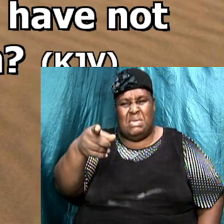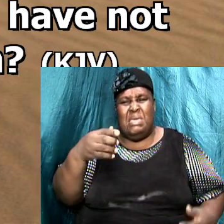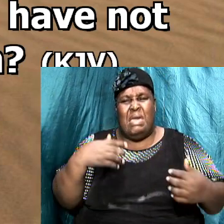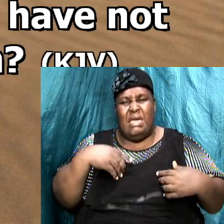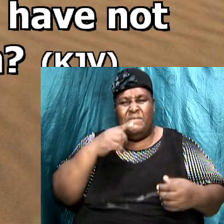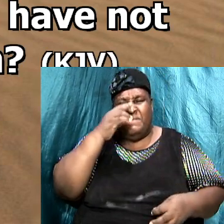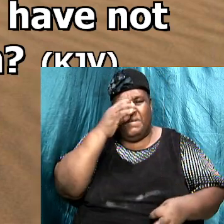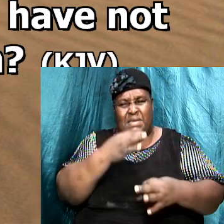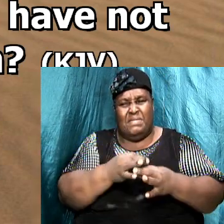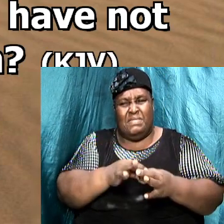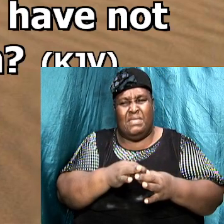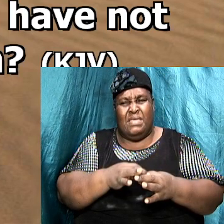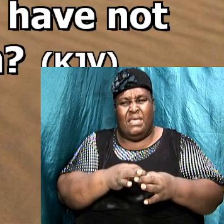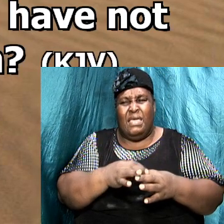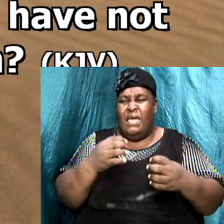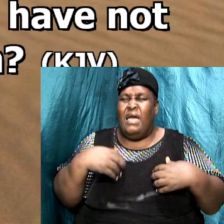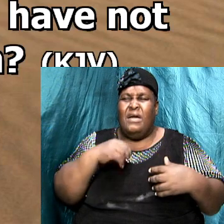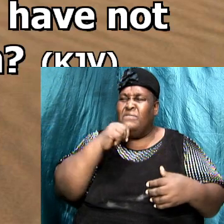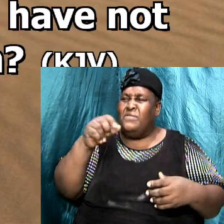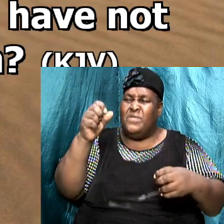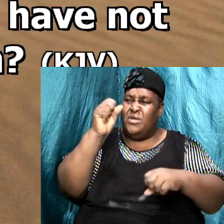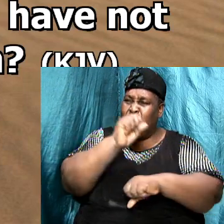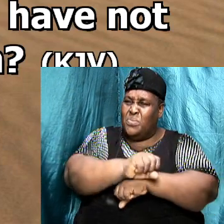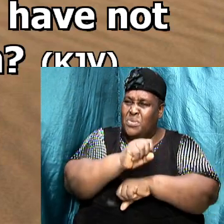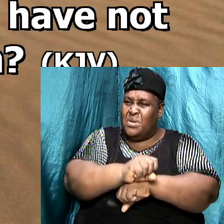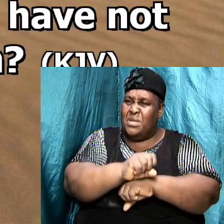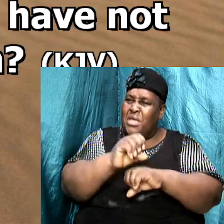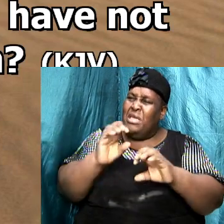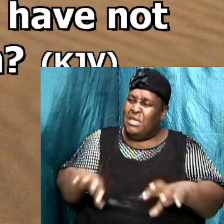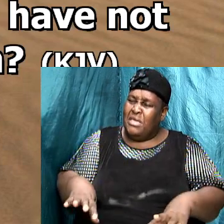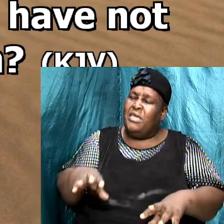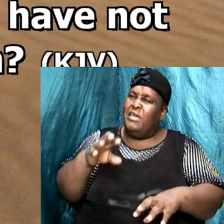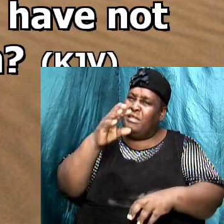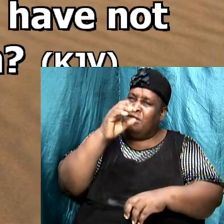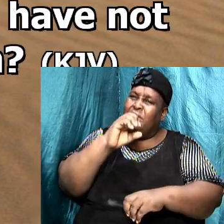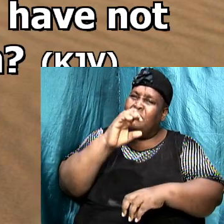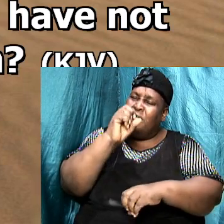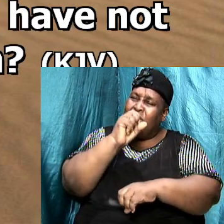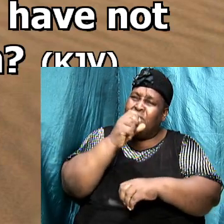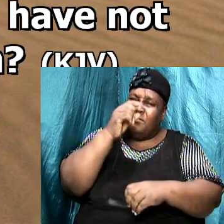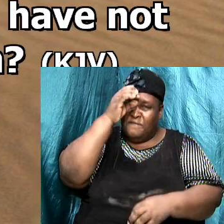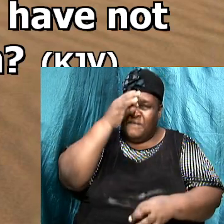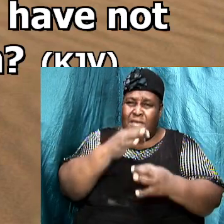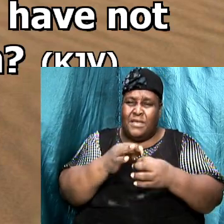hath faith and have not works, can faith save him?